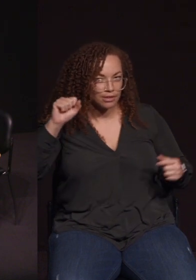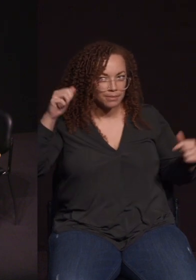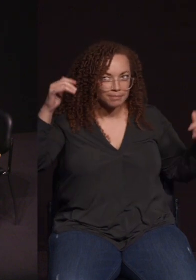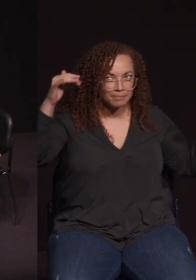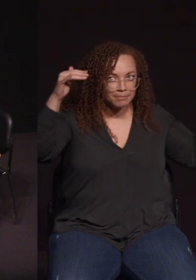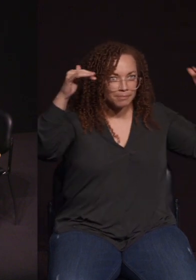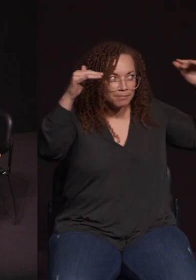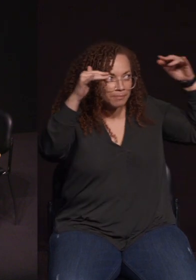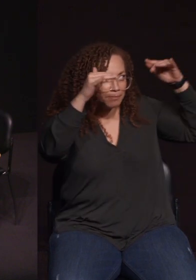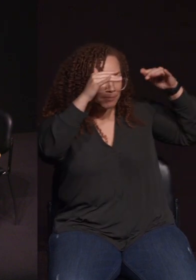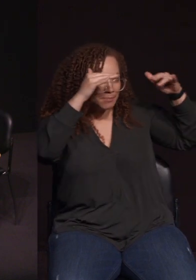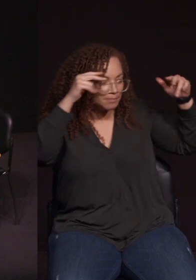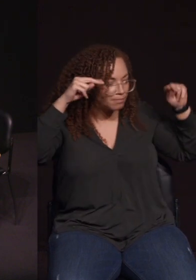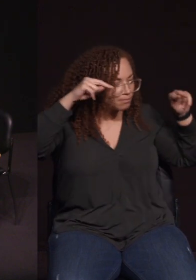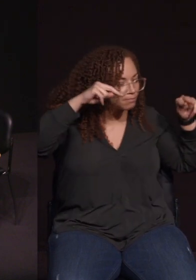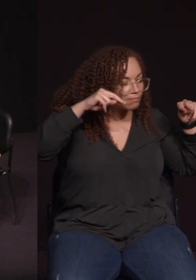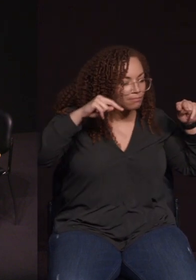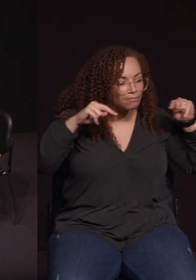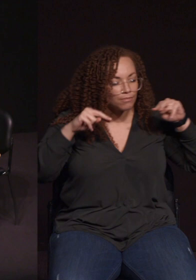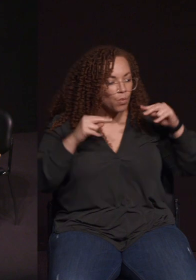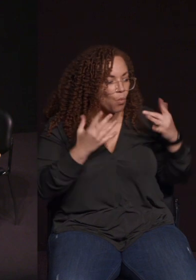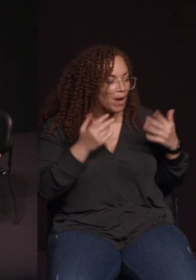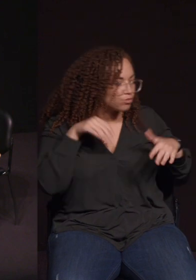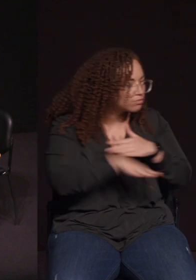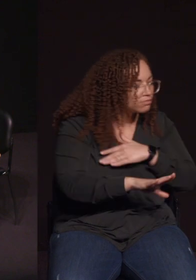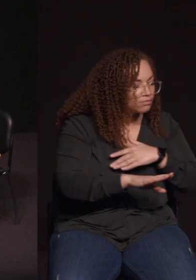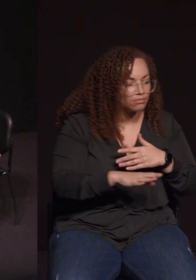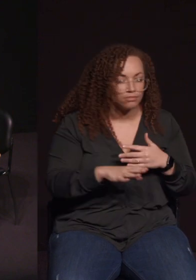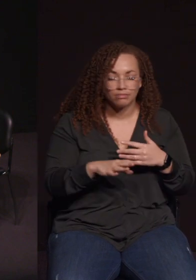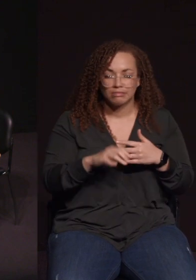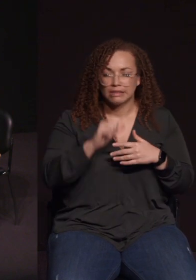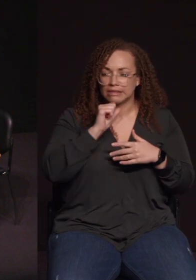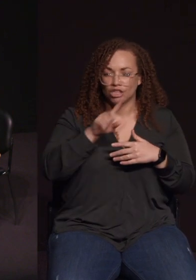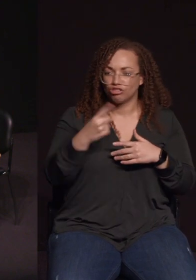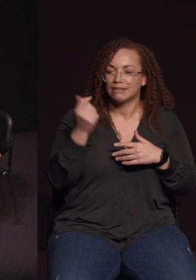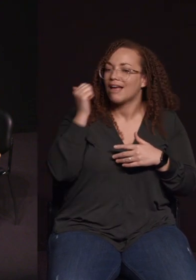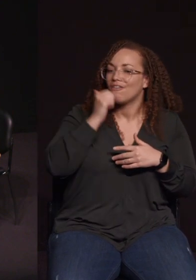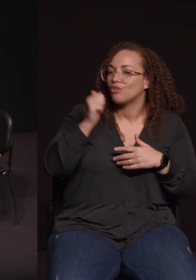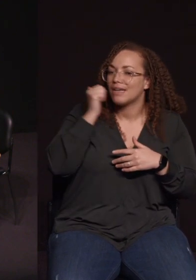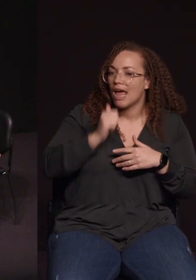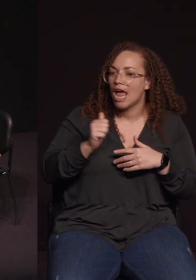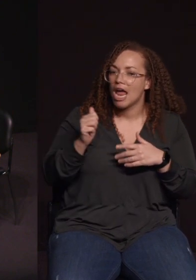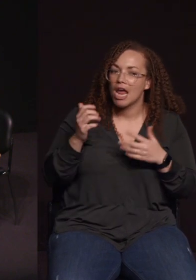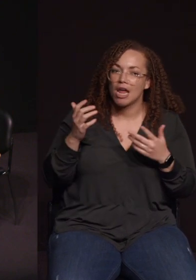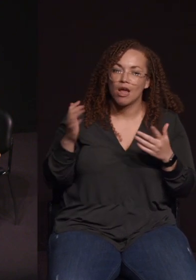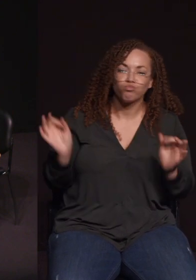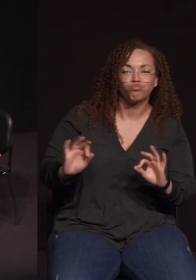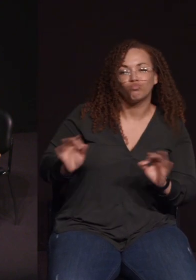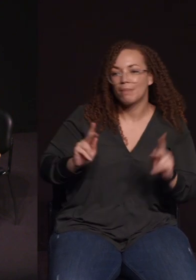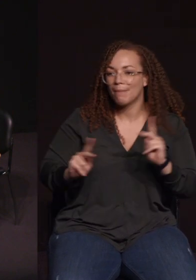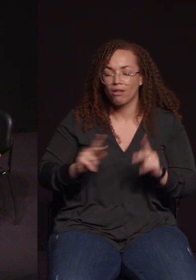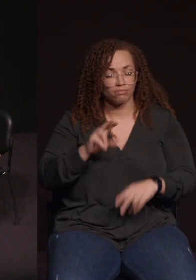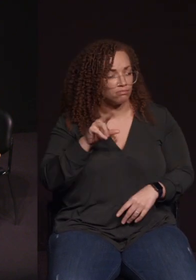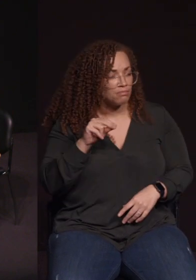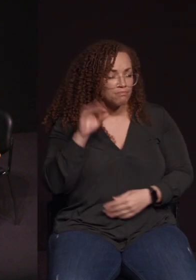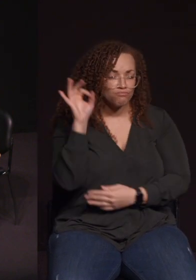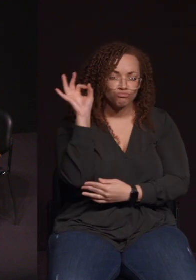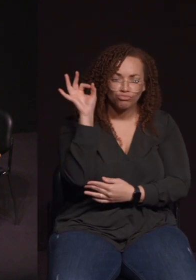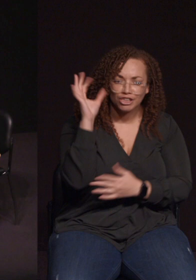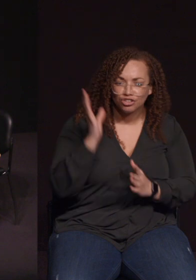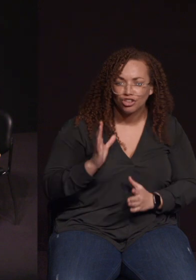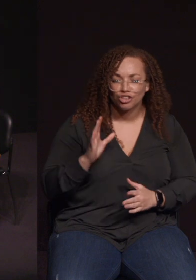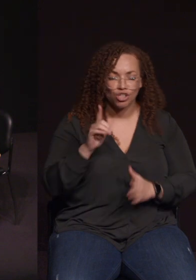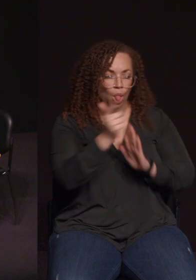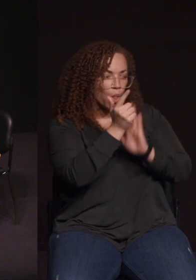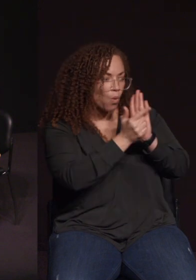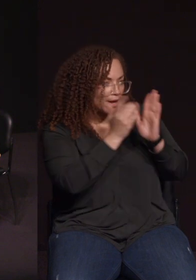can't leave them thinking that it's just everyday people do it, that do it. Preachers, lawyers,